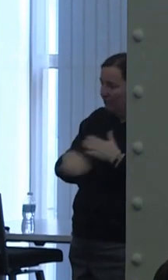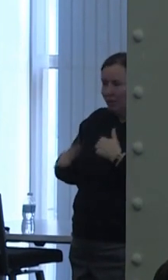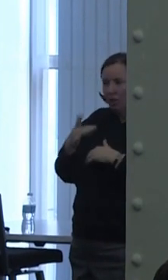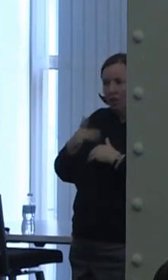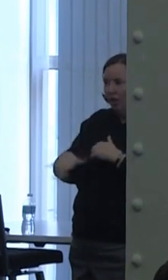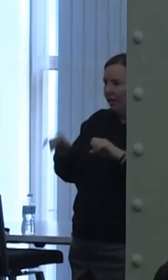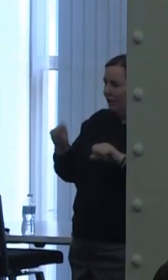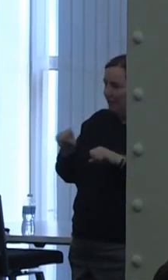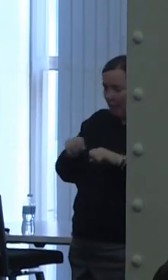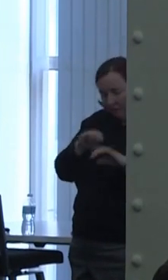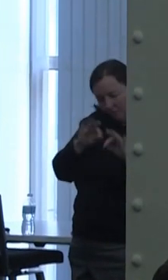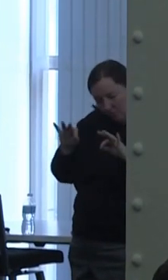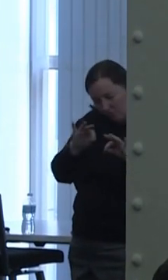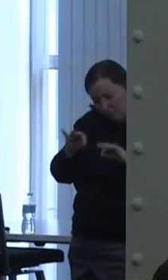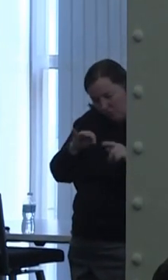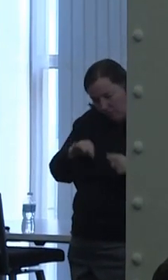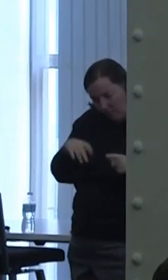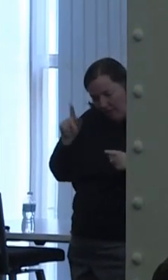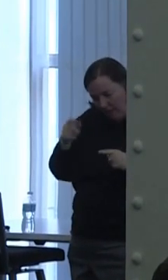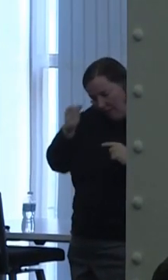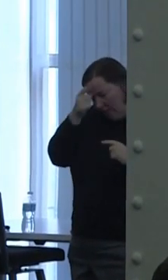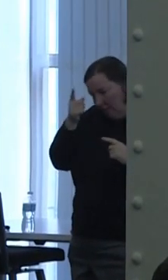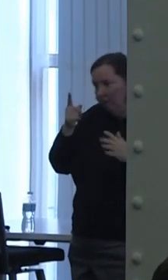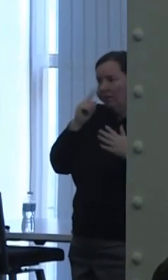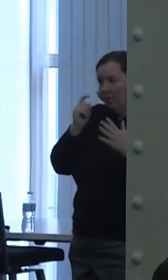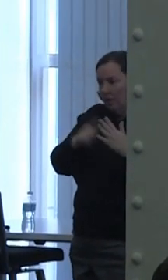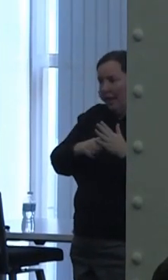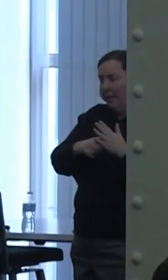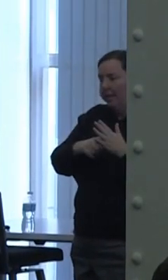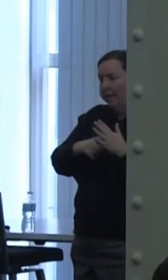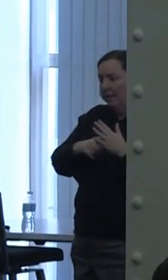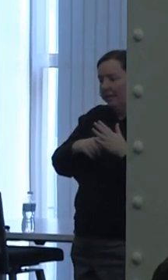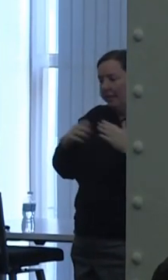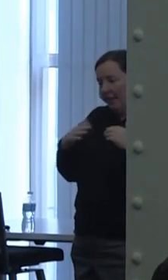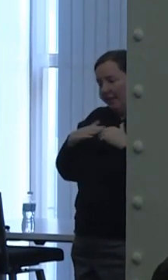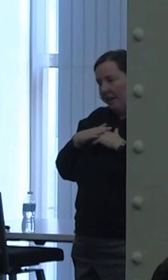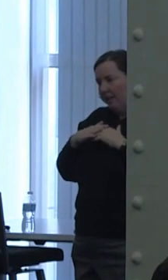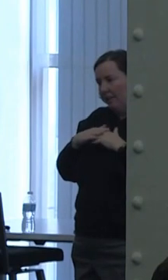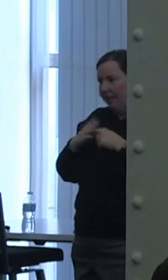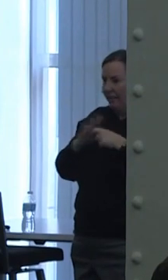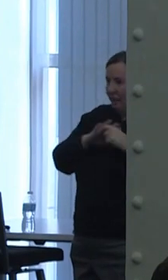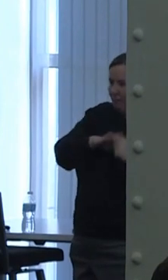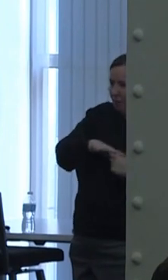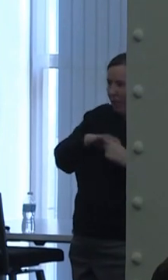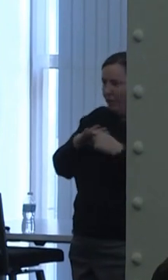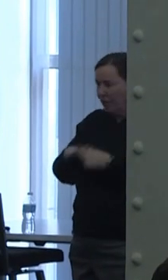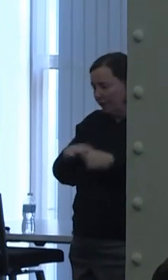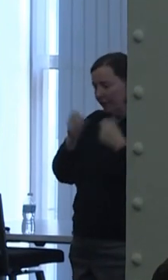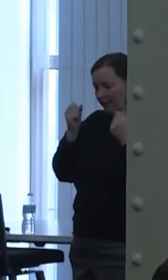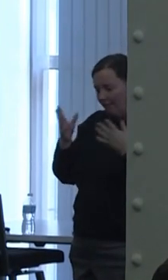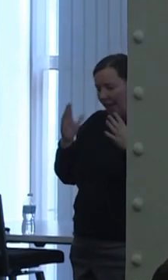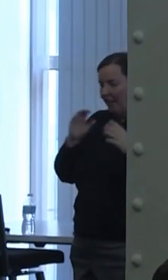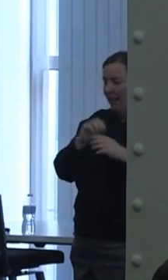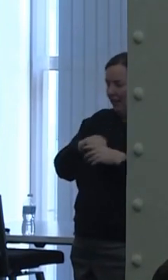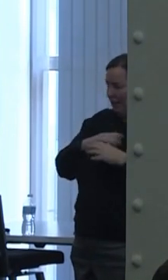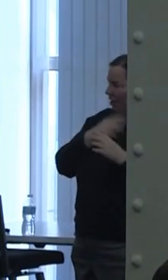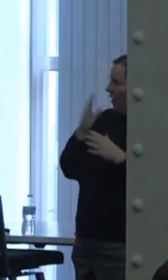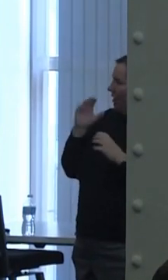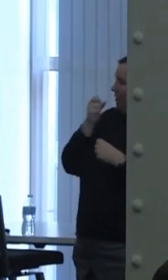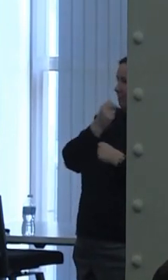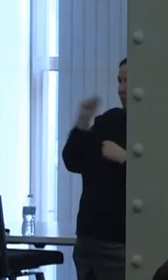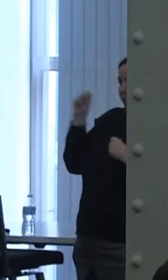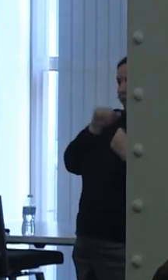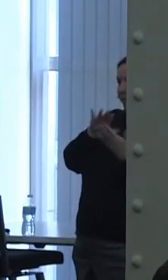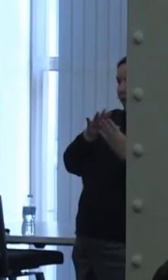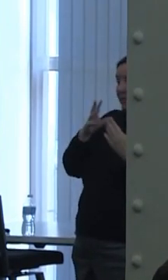age on as possible, an understanding that we need to recognize the intersecting oppressions that so many in our movement face and so few